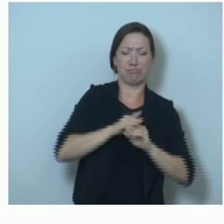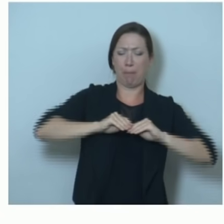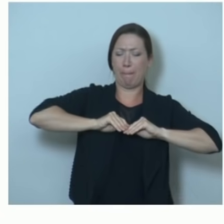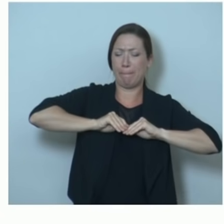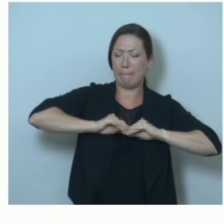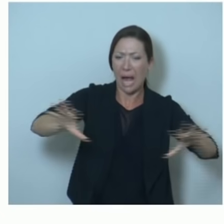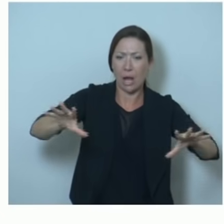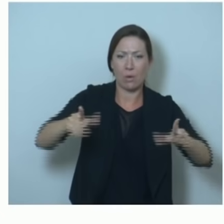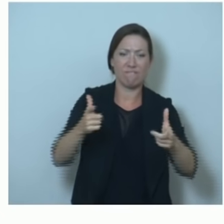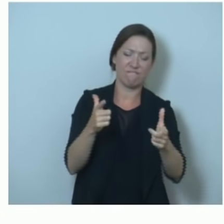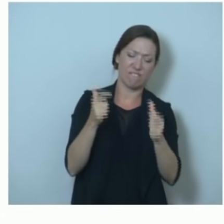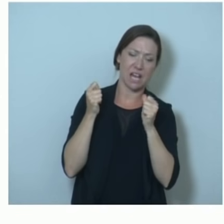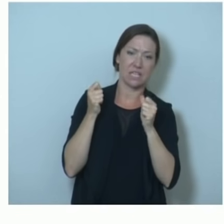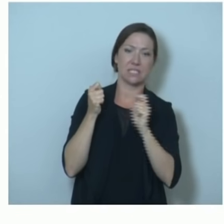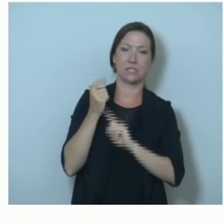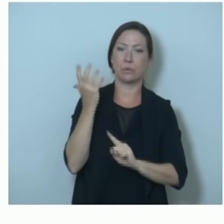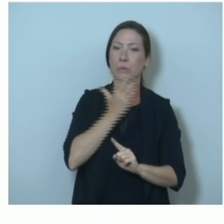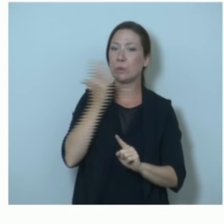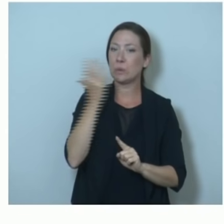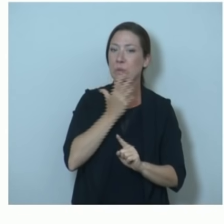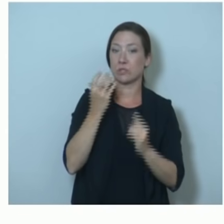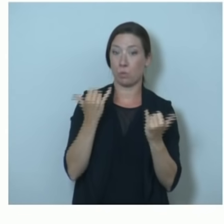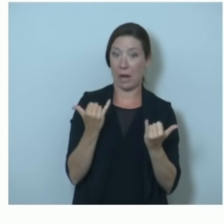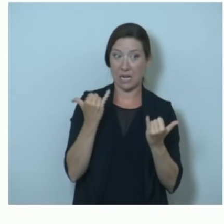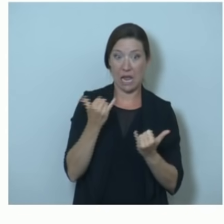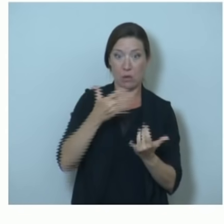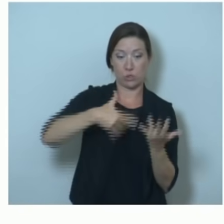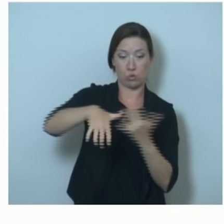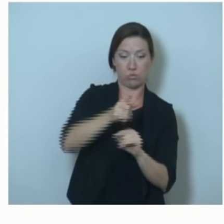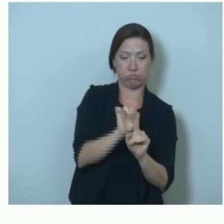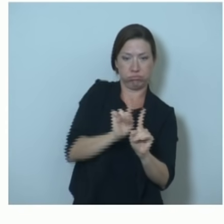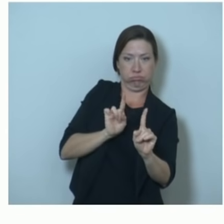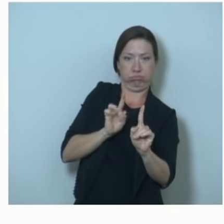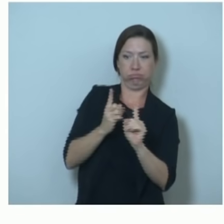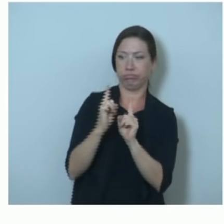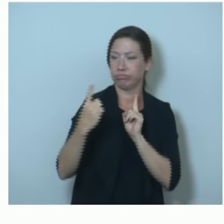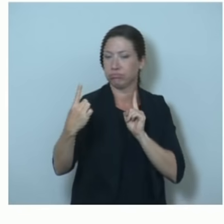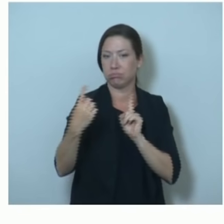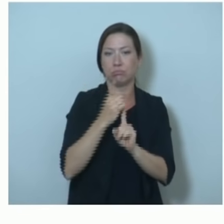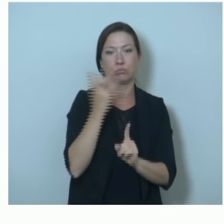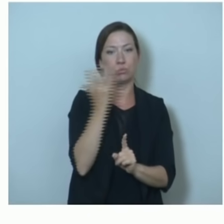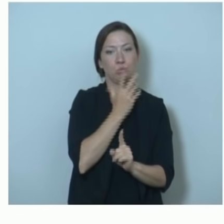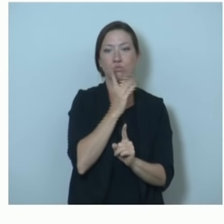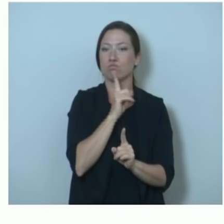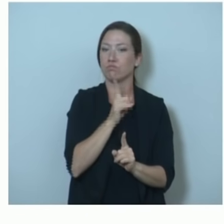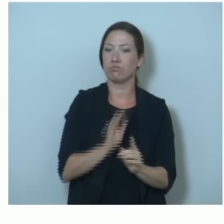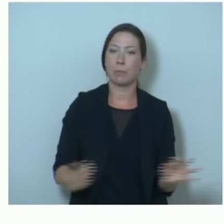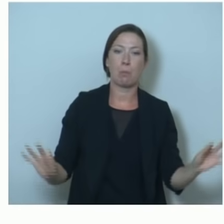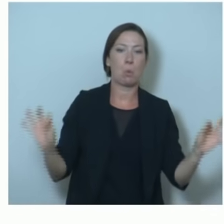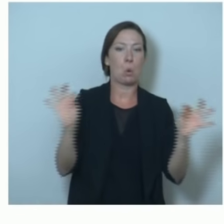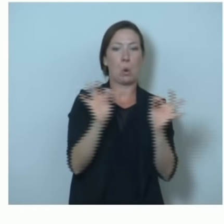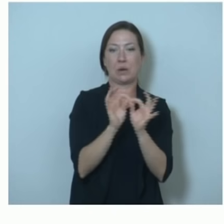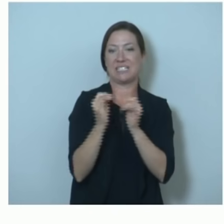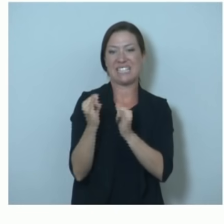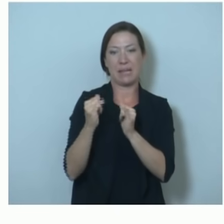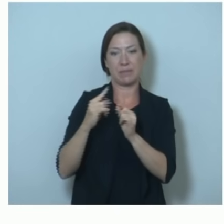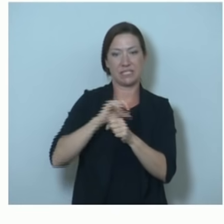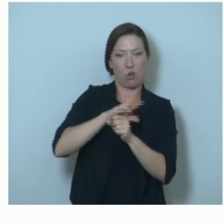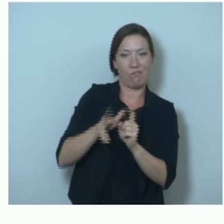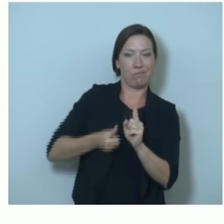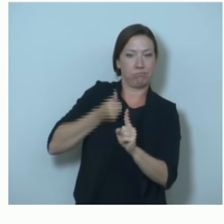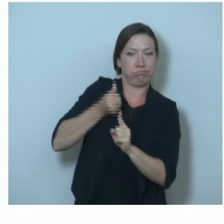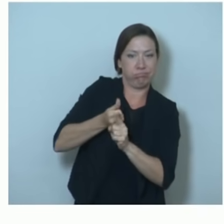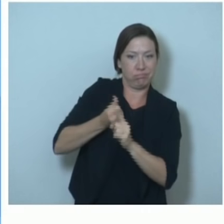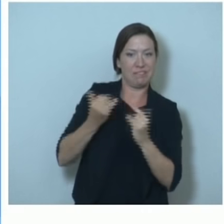social distancing is just as important now, if not more important than it was in the beginning of the infection. So now we're going to go on